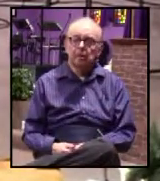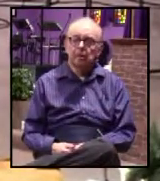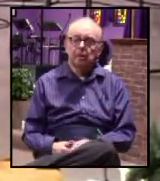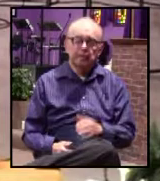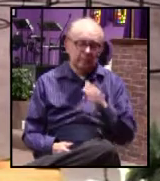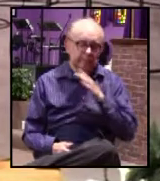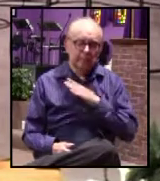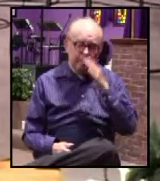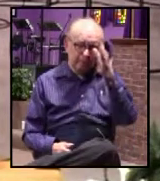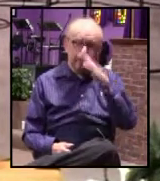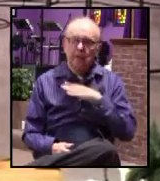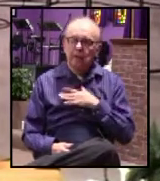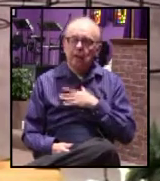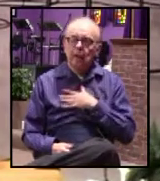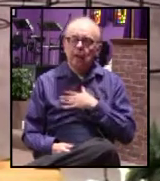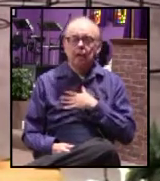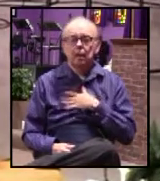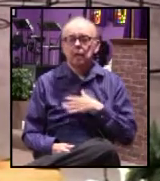Ladies and gentlemen,